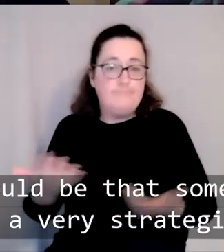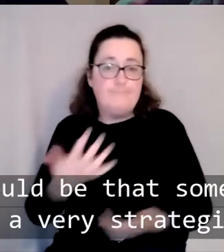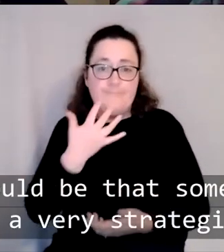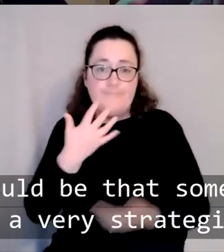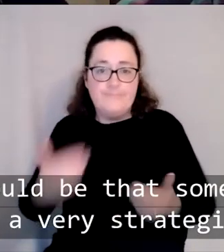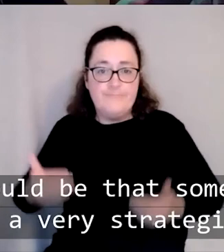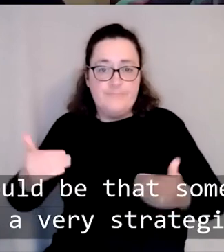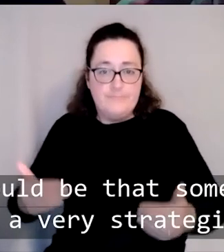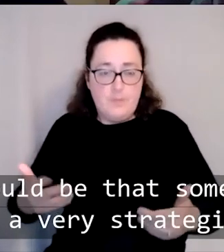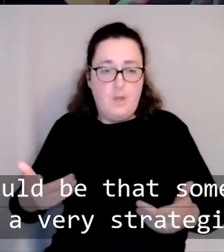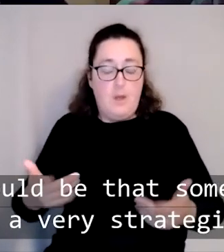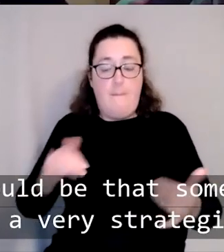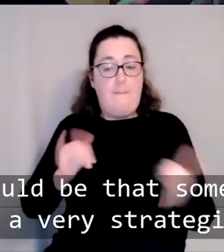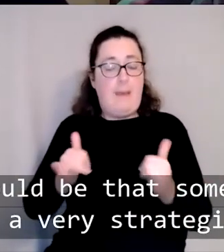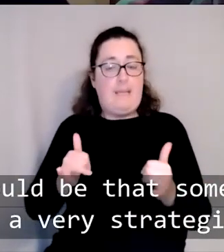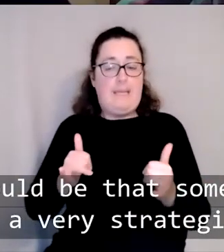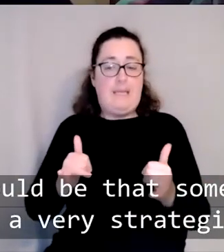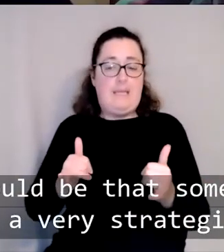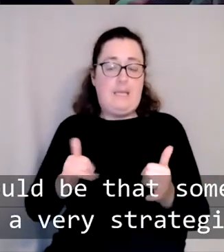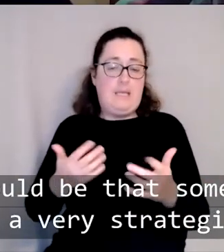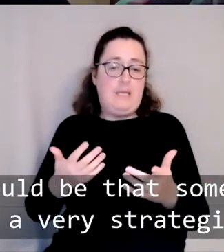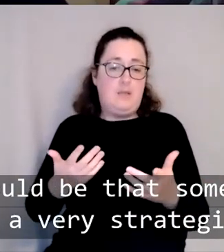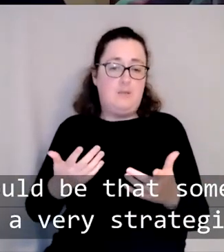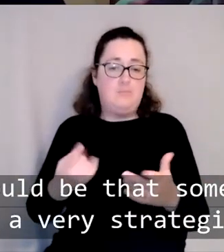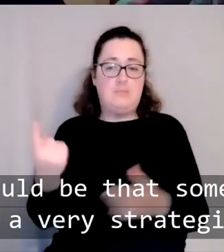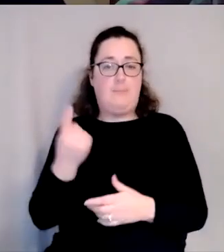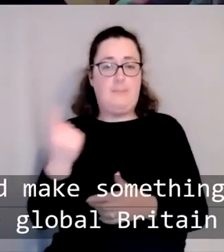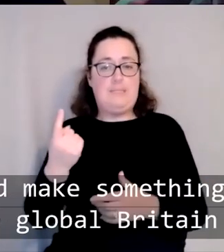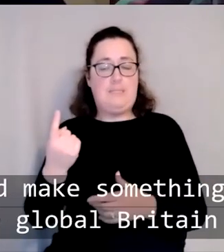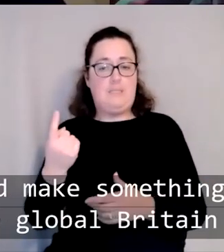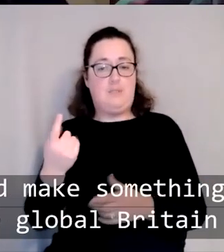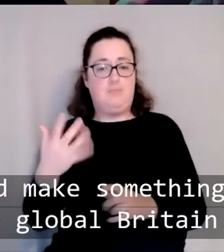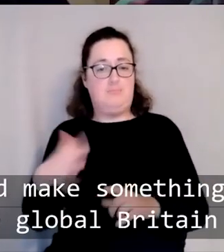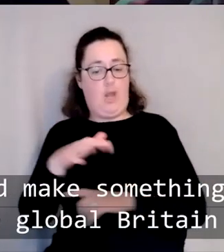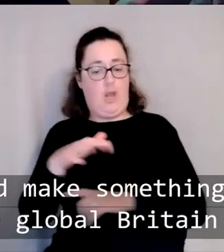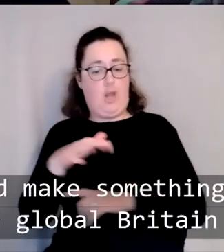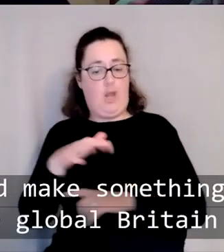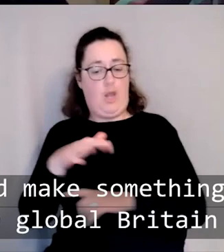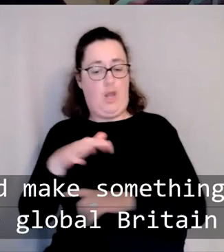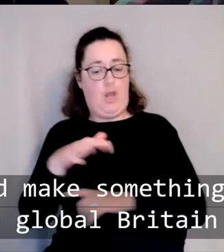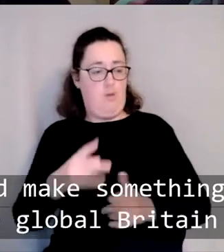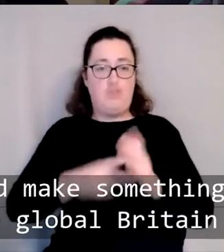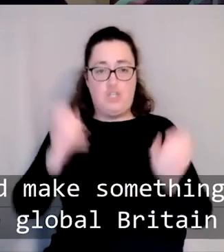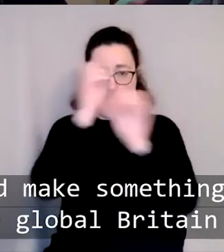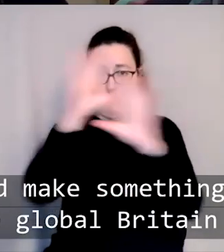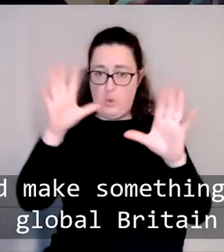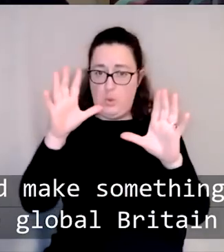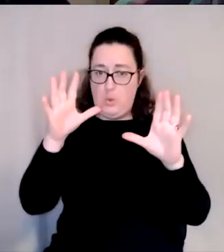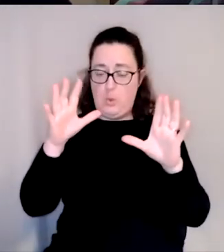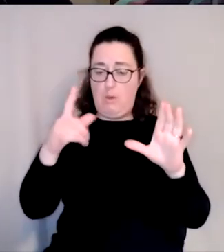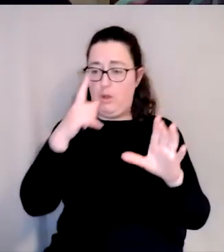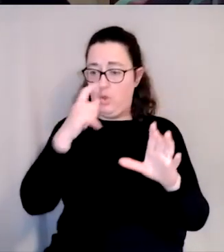it could be that somebody taking a very strategic view could make something out of the global Britain